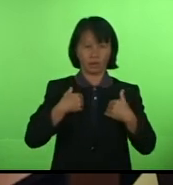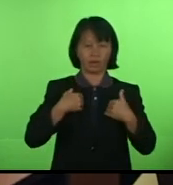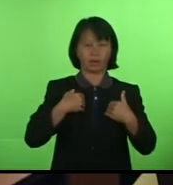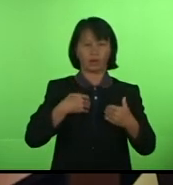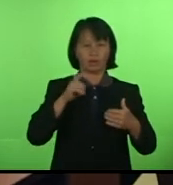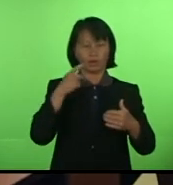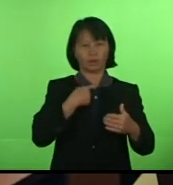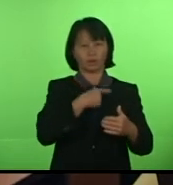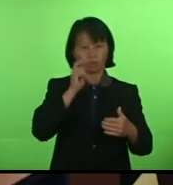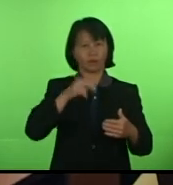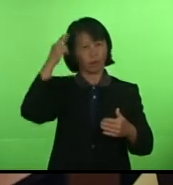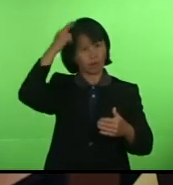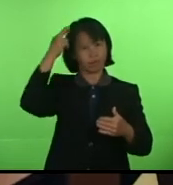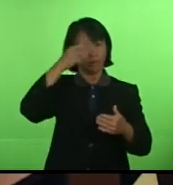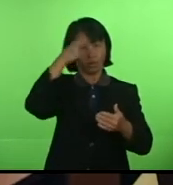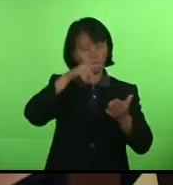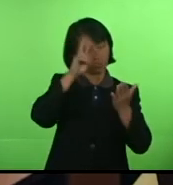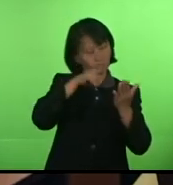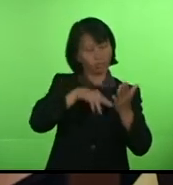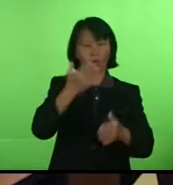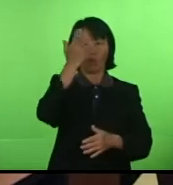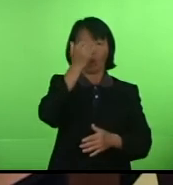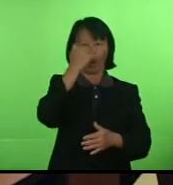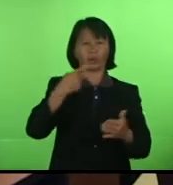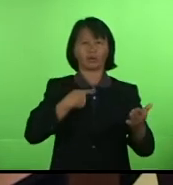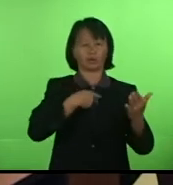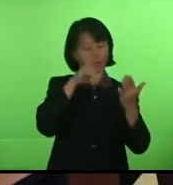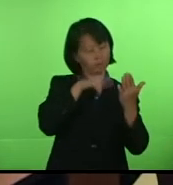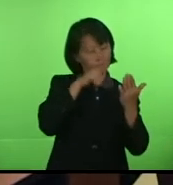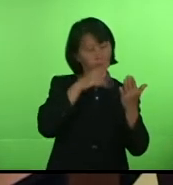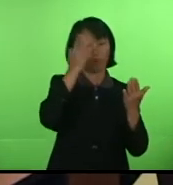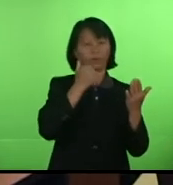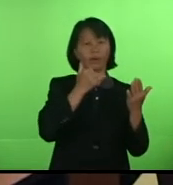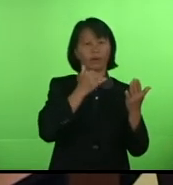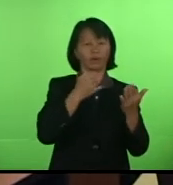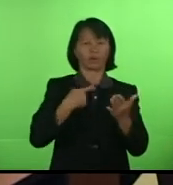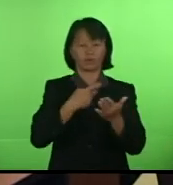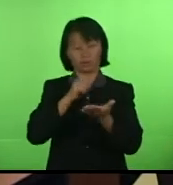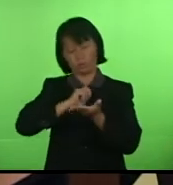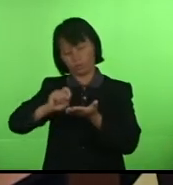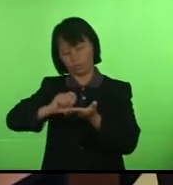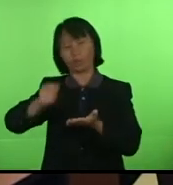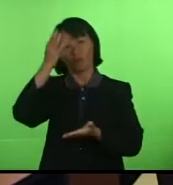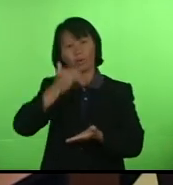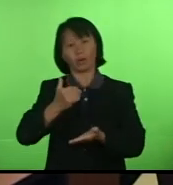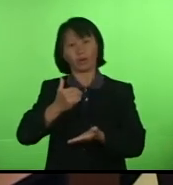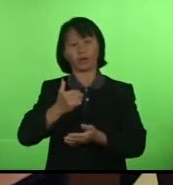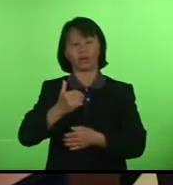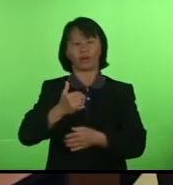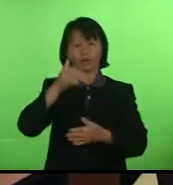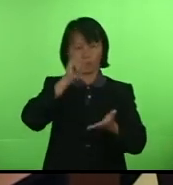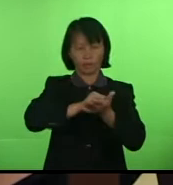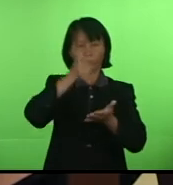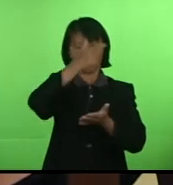must also have reasons to read. Why do we read? Why do we write? Therefore, this